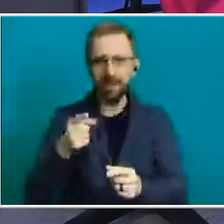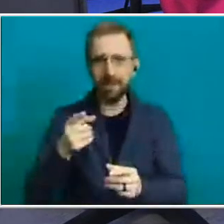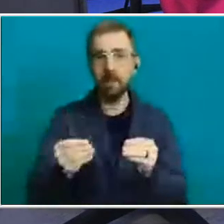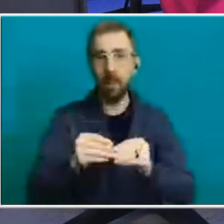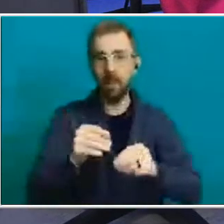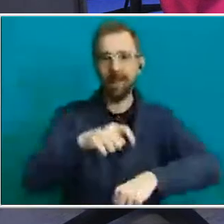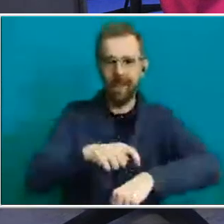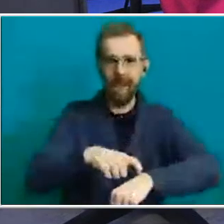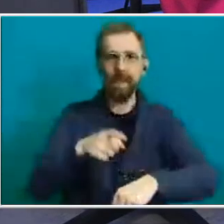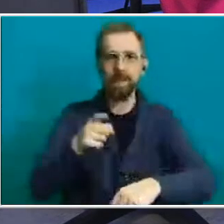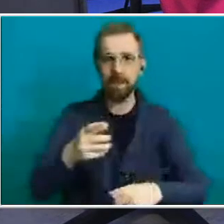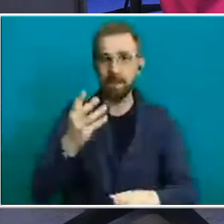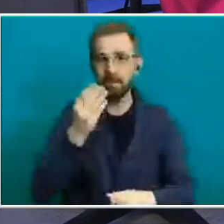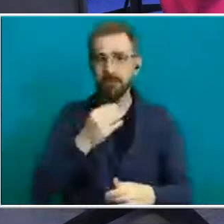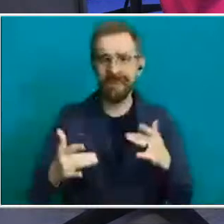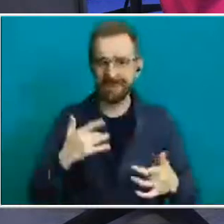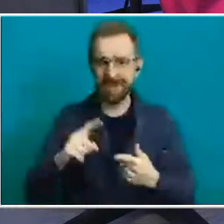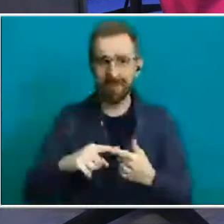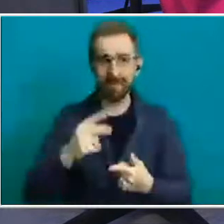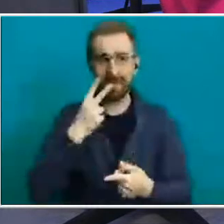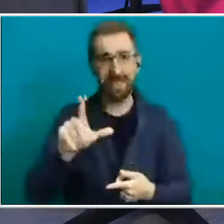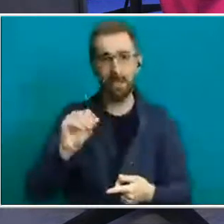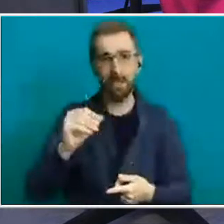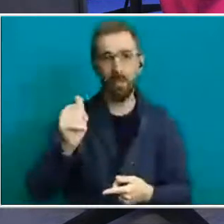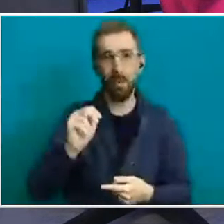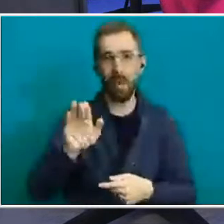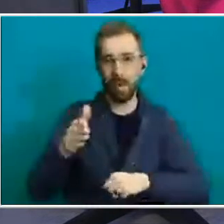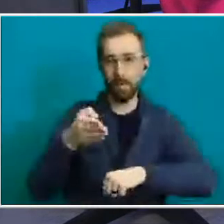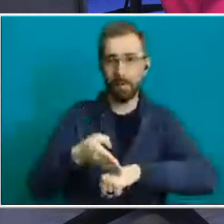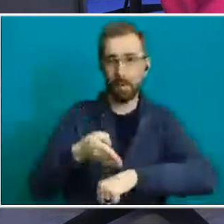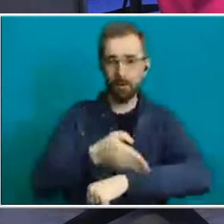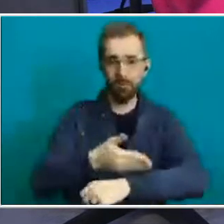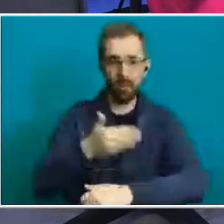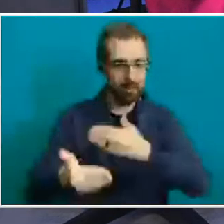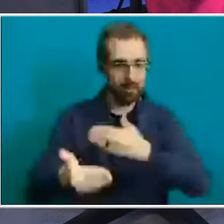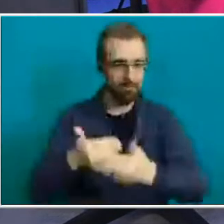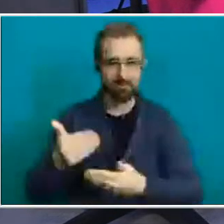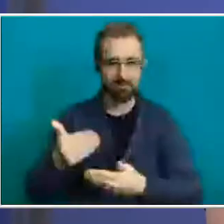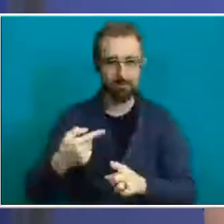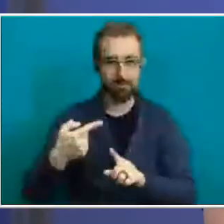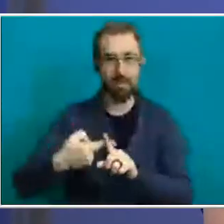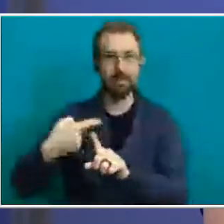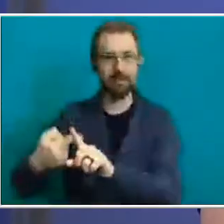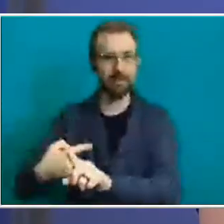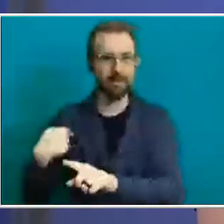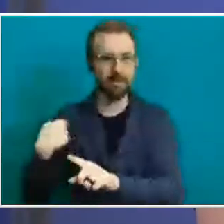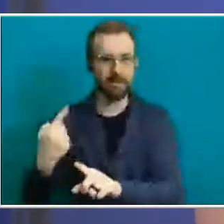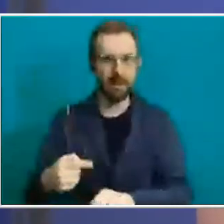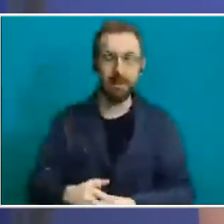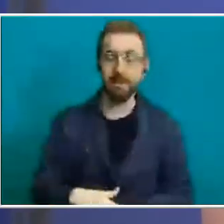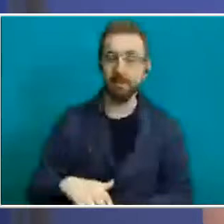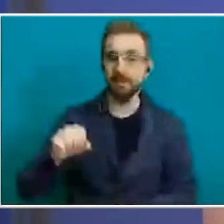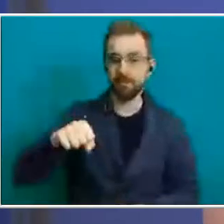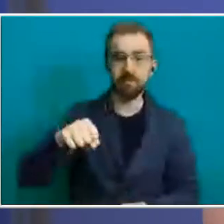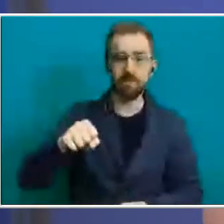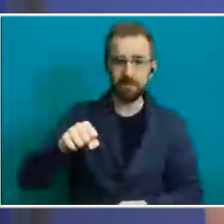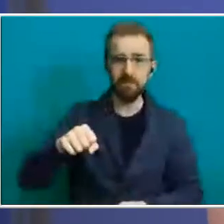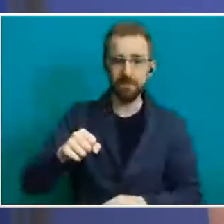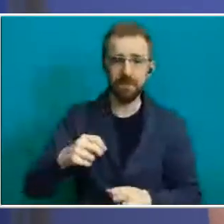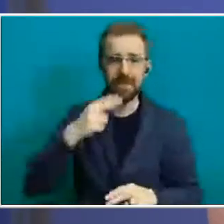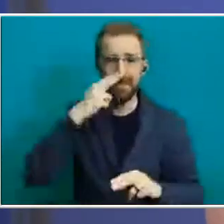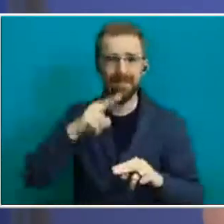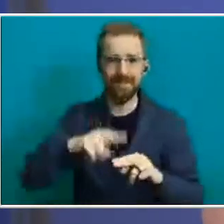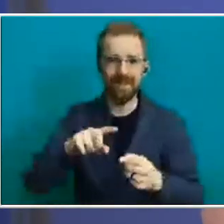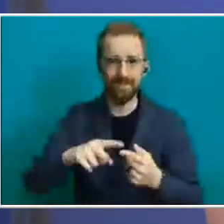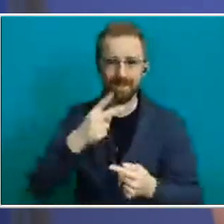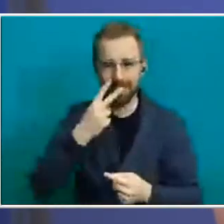pretty exciting to see Logan's progress through all this over the months, really. Yeah, it is, and it's fun to see